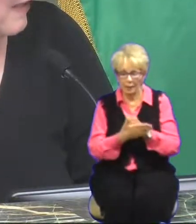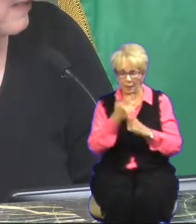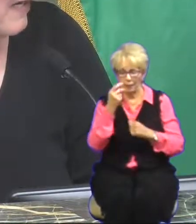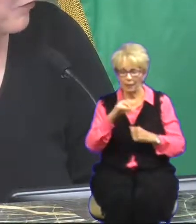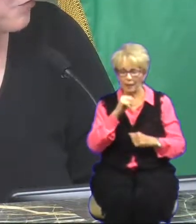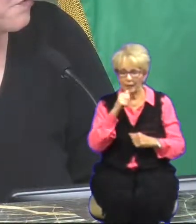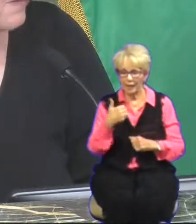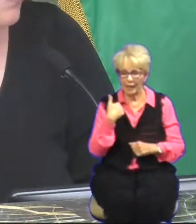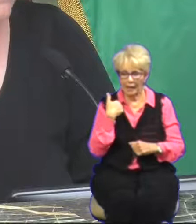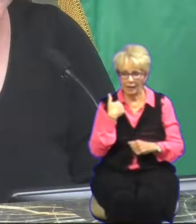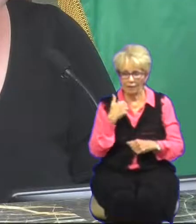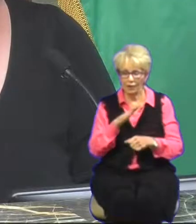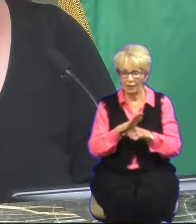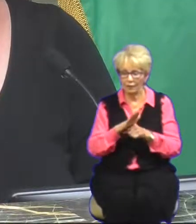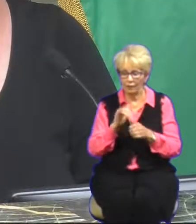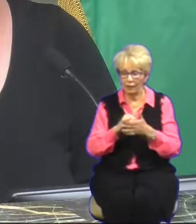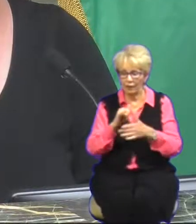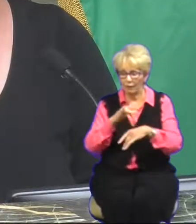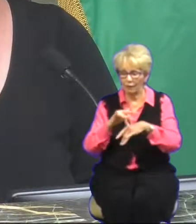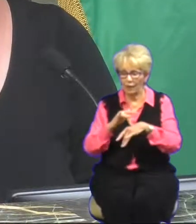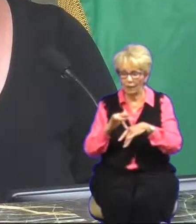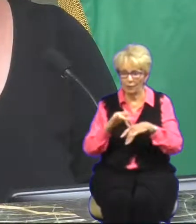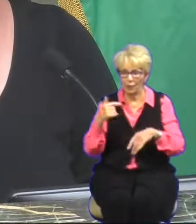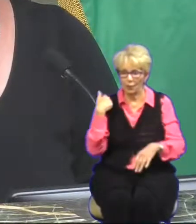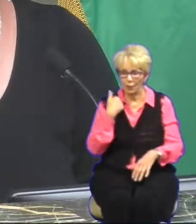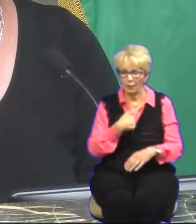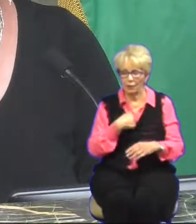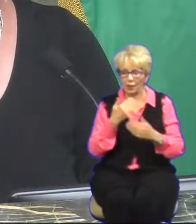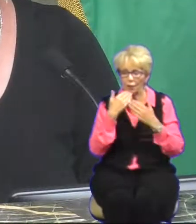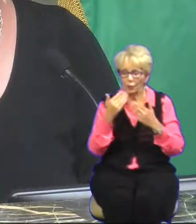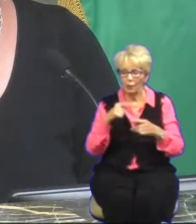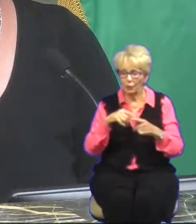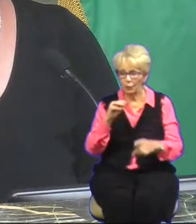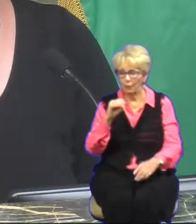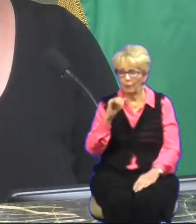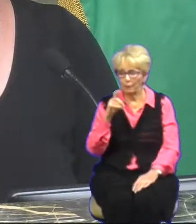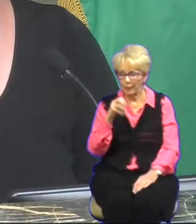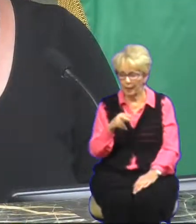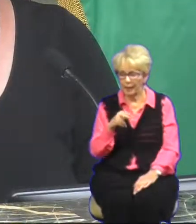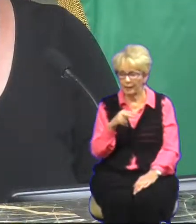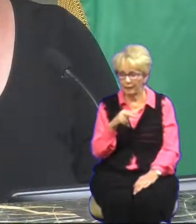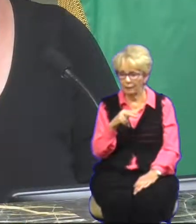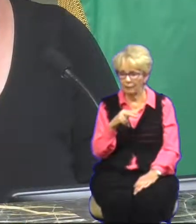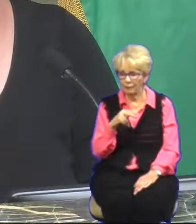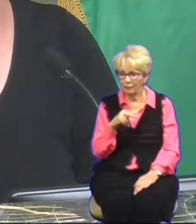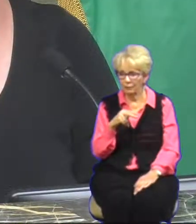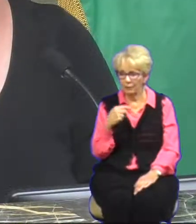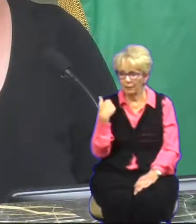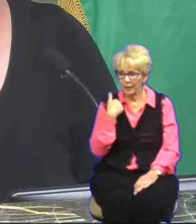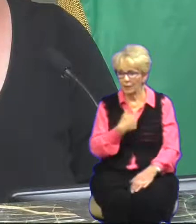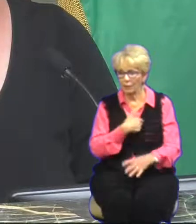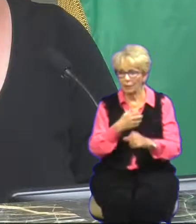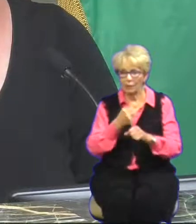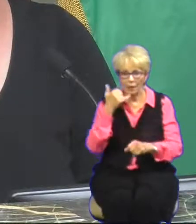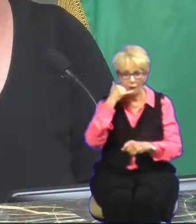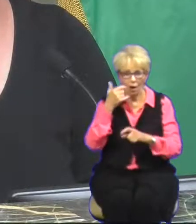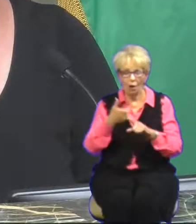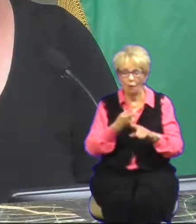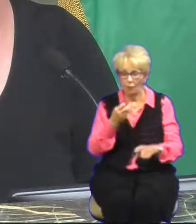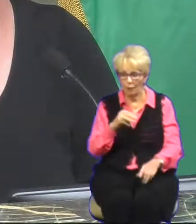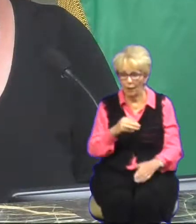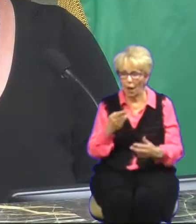because they didn't have crews that were available, and we are very grateful to Maiden. Actually, we received a call from